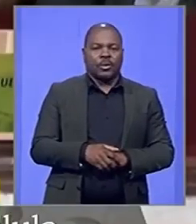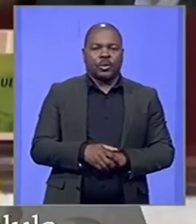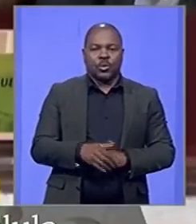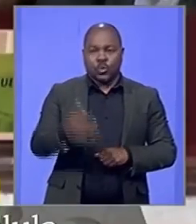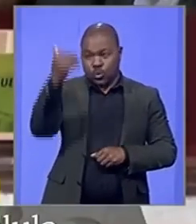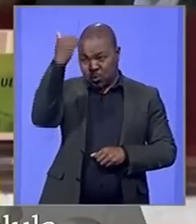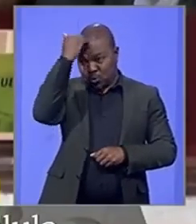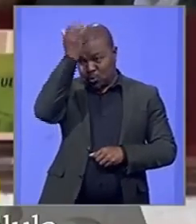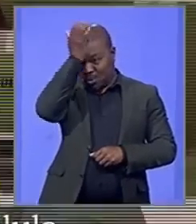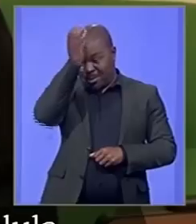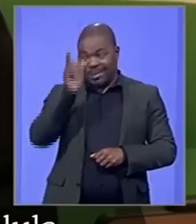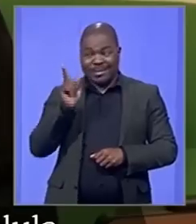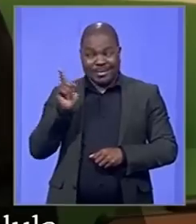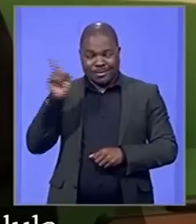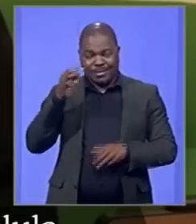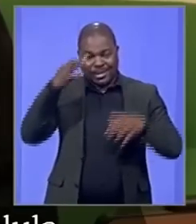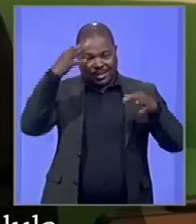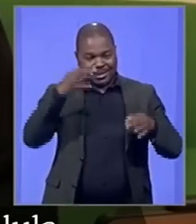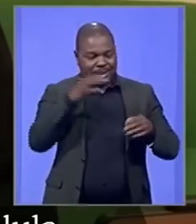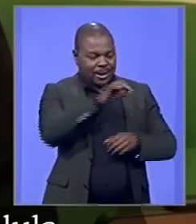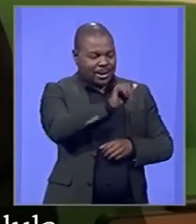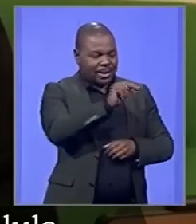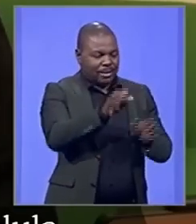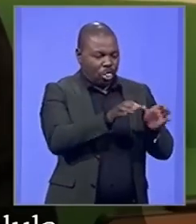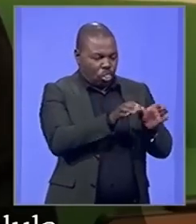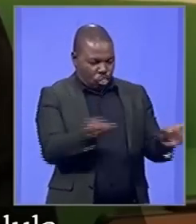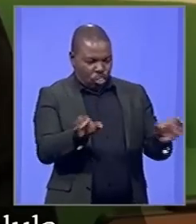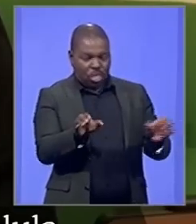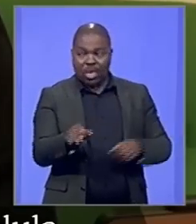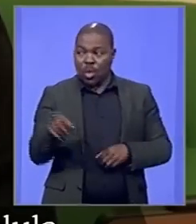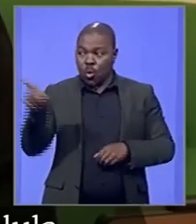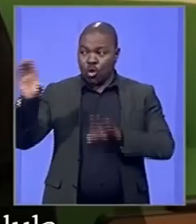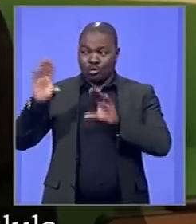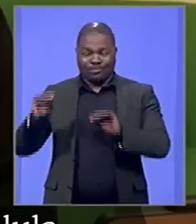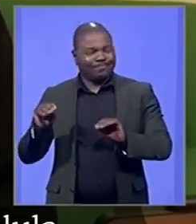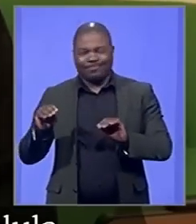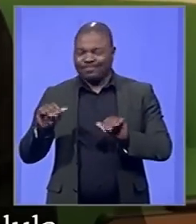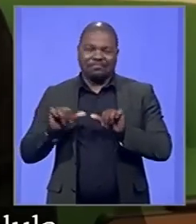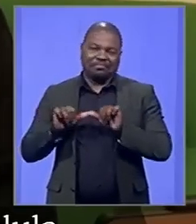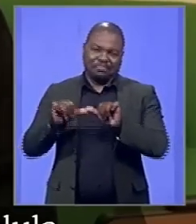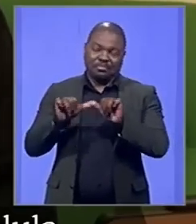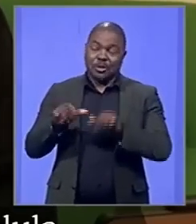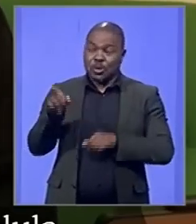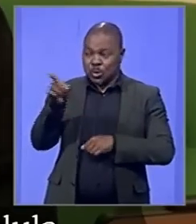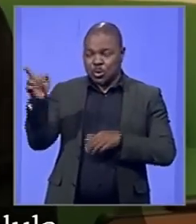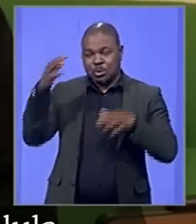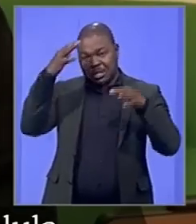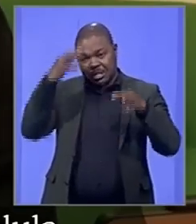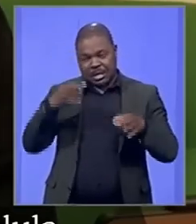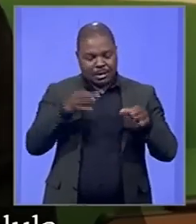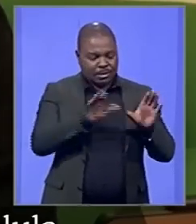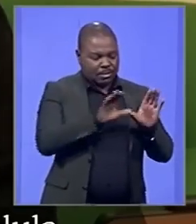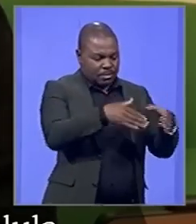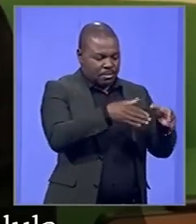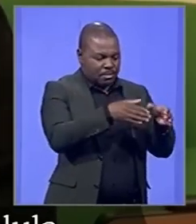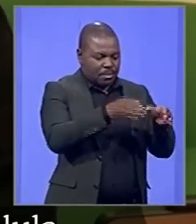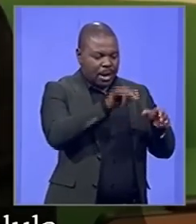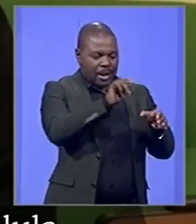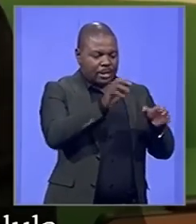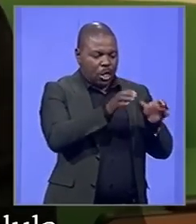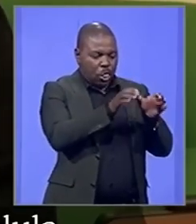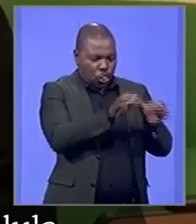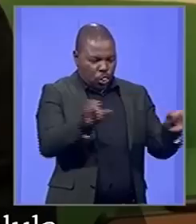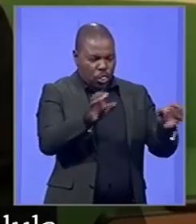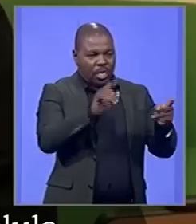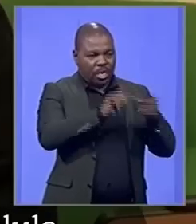to break the ANC and divide it, and he's not going to stop about it. He decided to break us and reduce